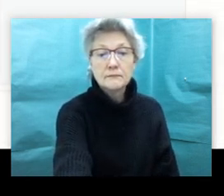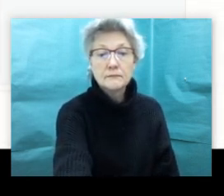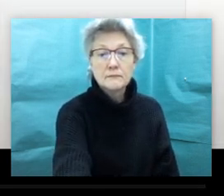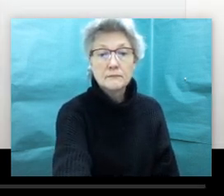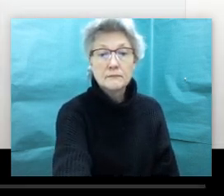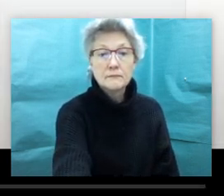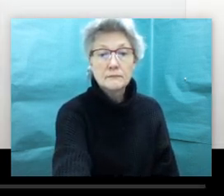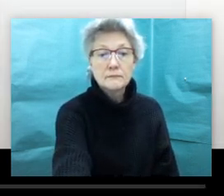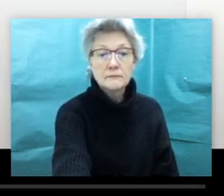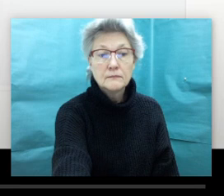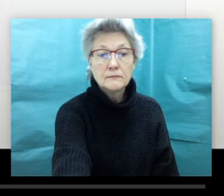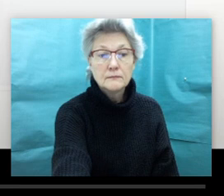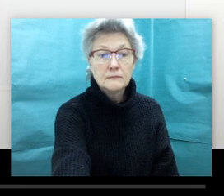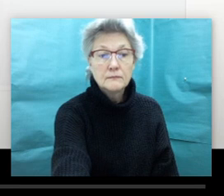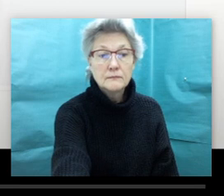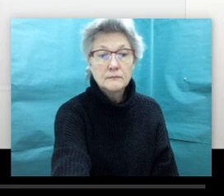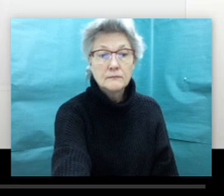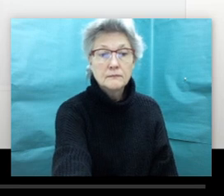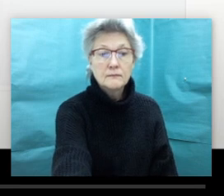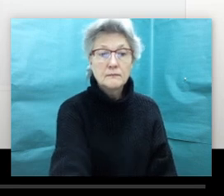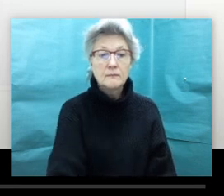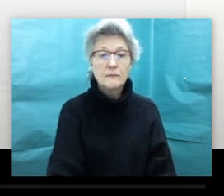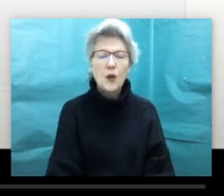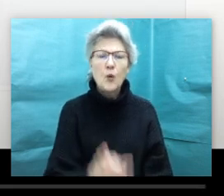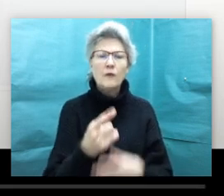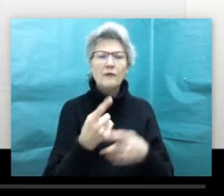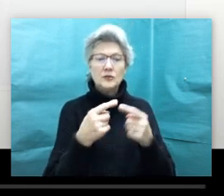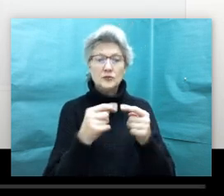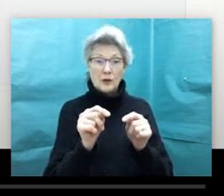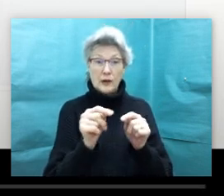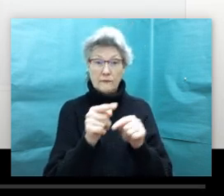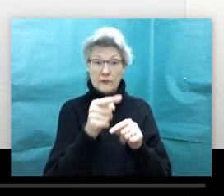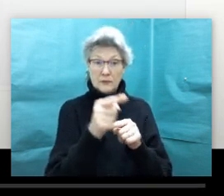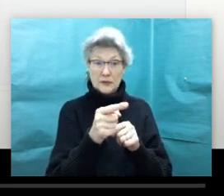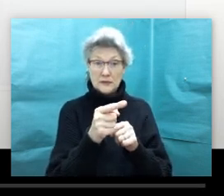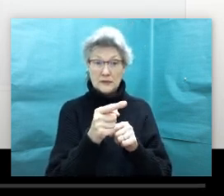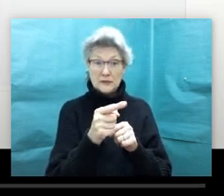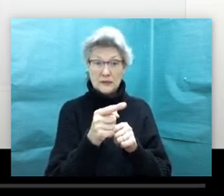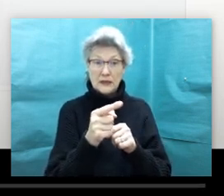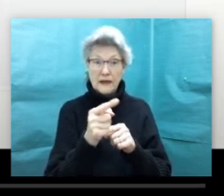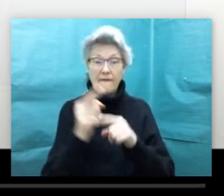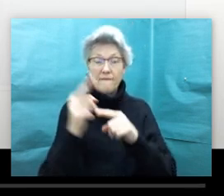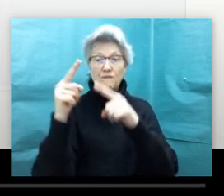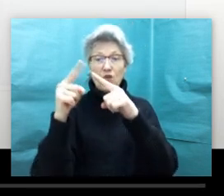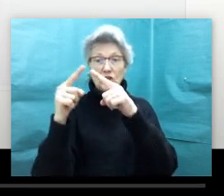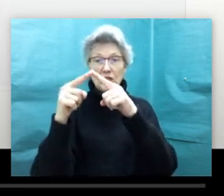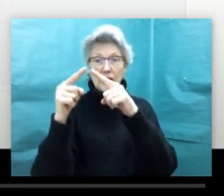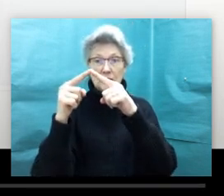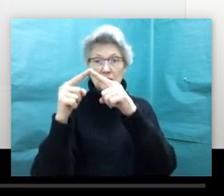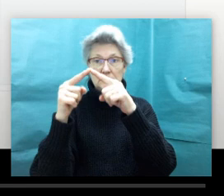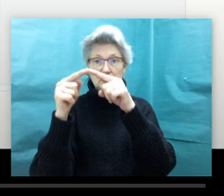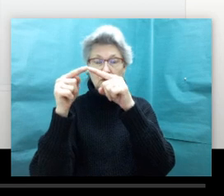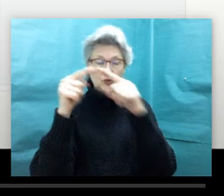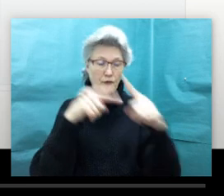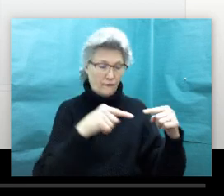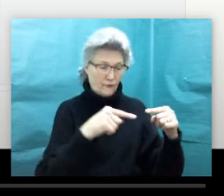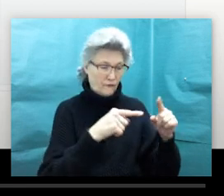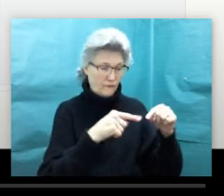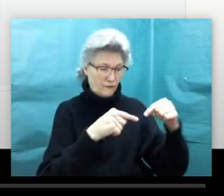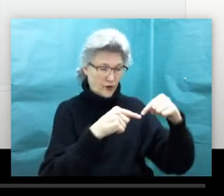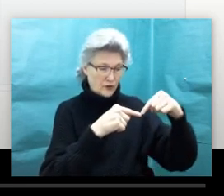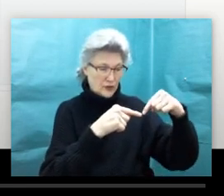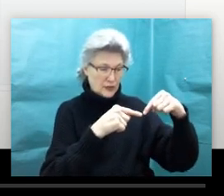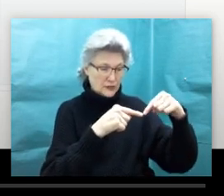they're a little bit harder to see. What if I try from this vertex here? What if I try that?